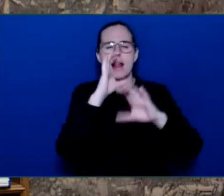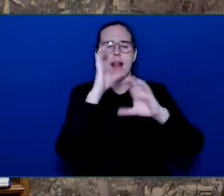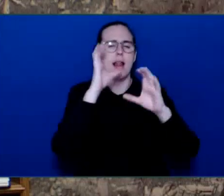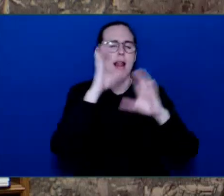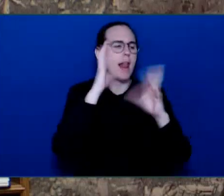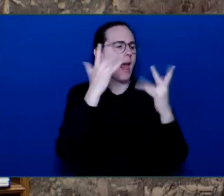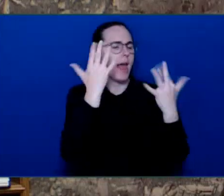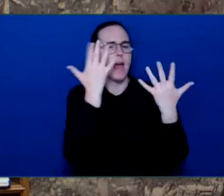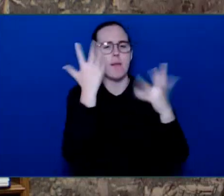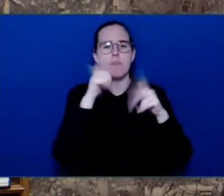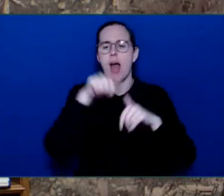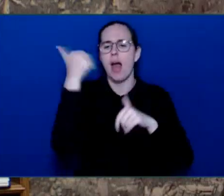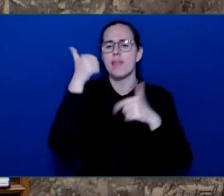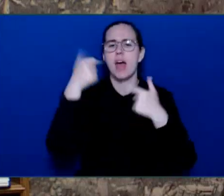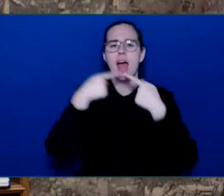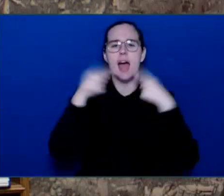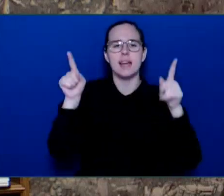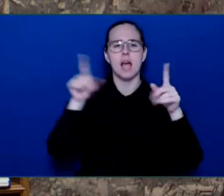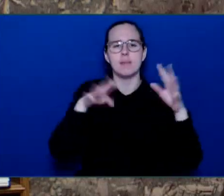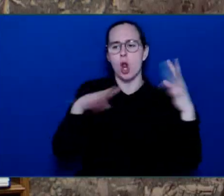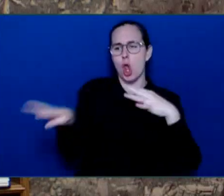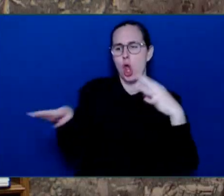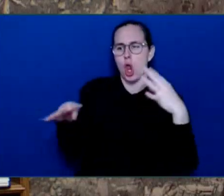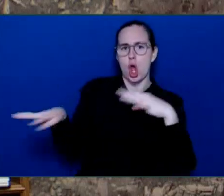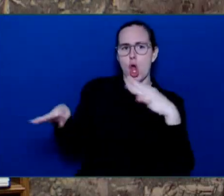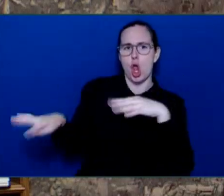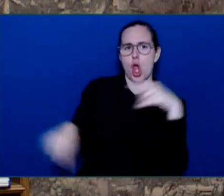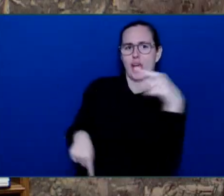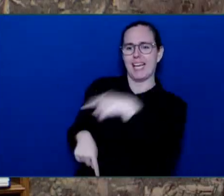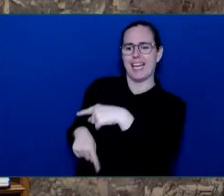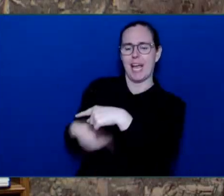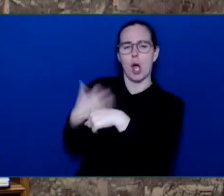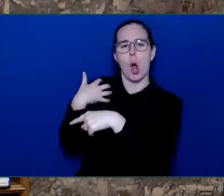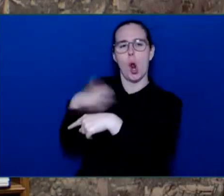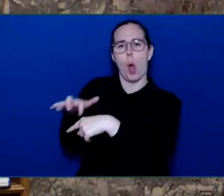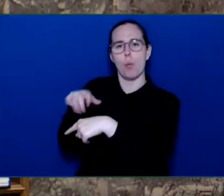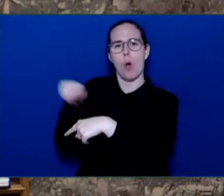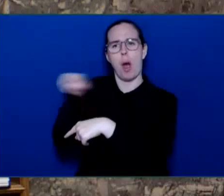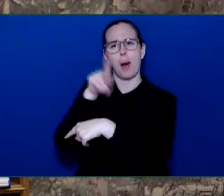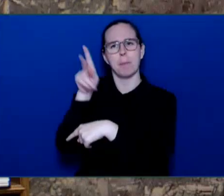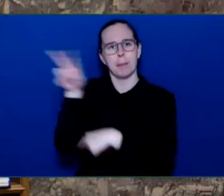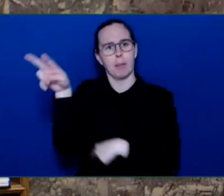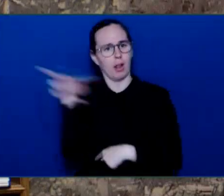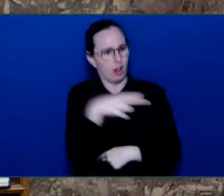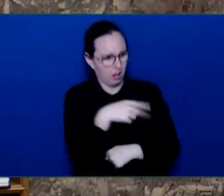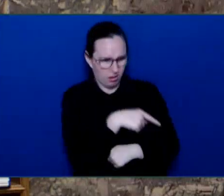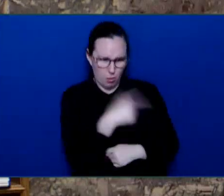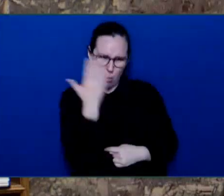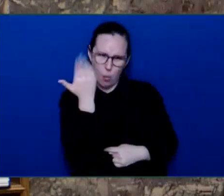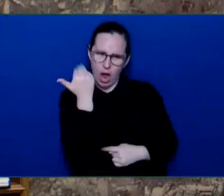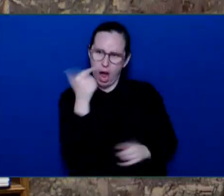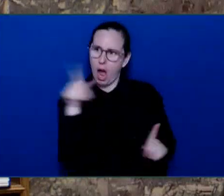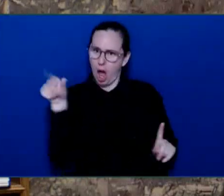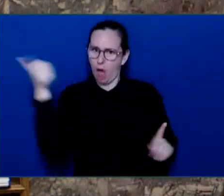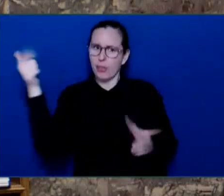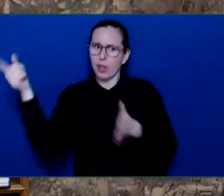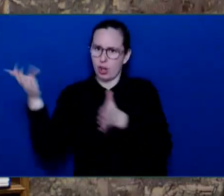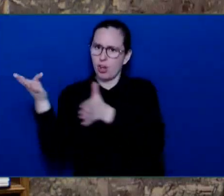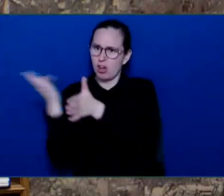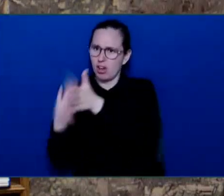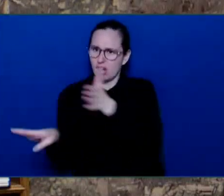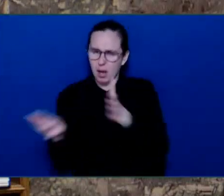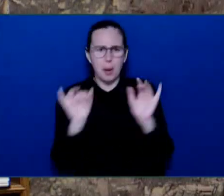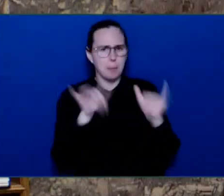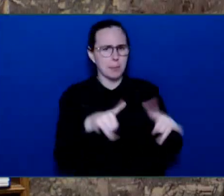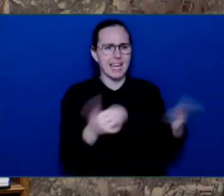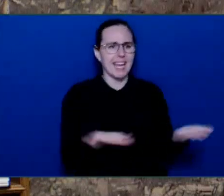on skyrocketing living costs. So here's a simple question for the Premier. Instead of looking for more big and shiny distractions,